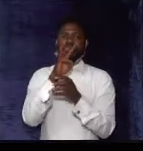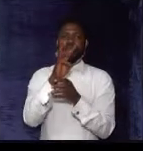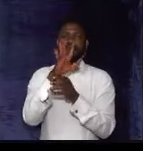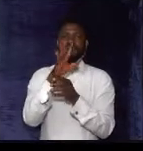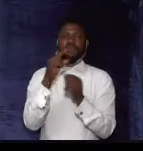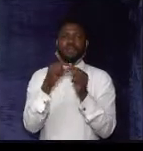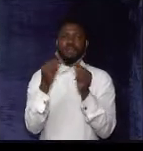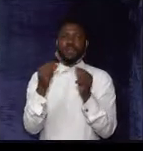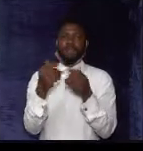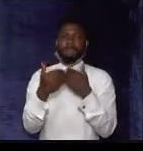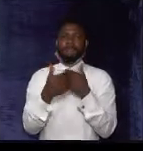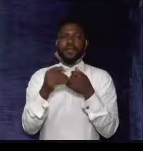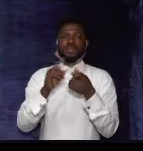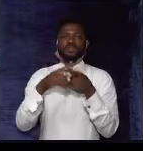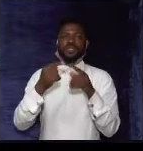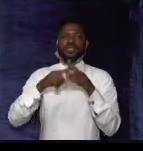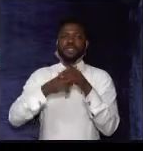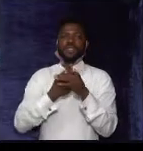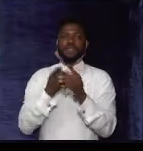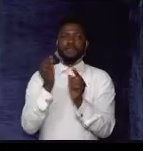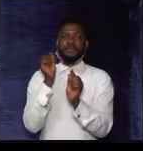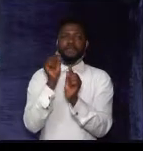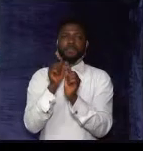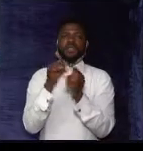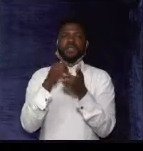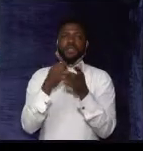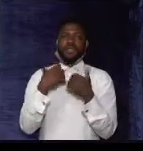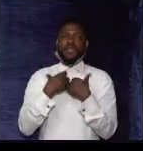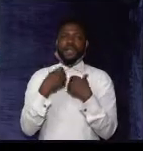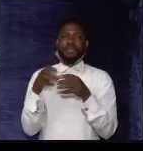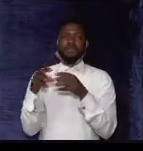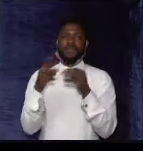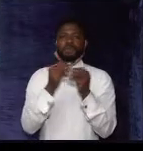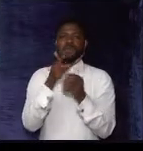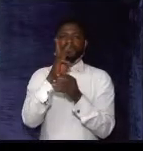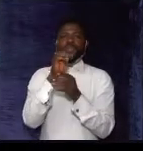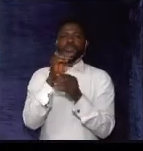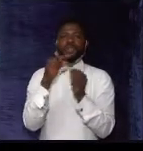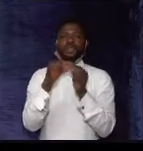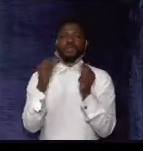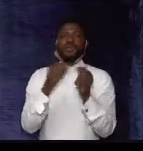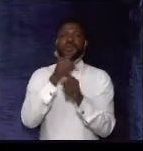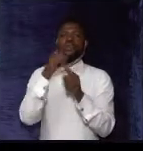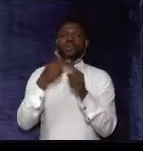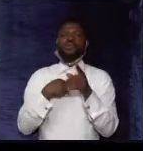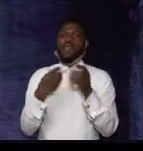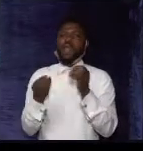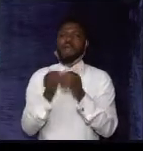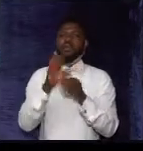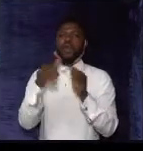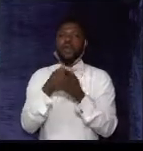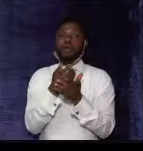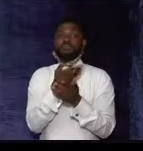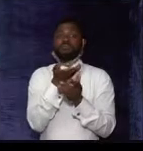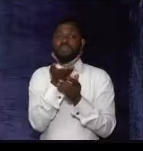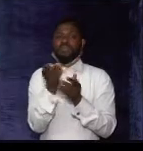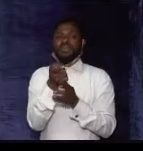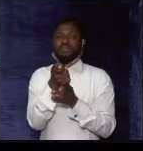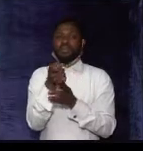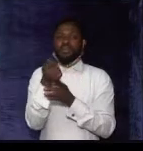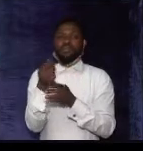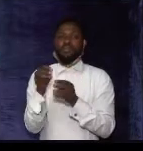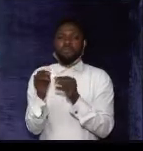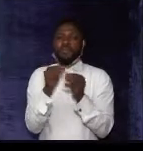65 degrees. And now back to the starting point, it has moved 60 degrees. When we had all these